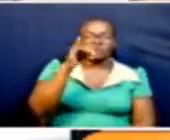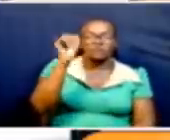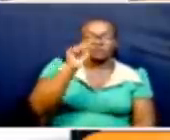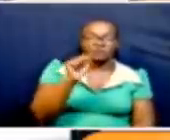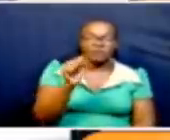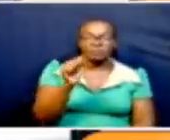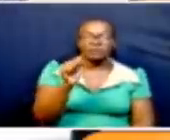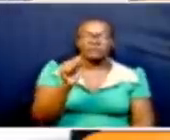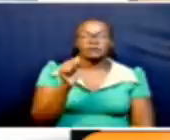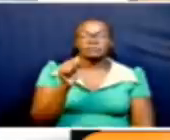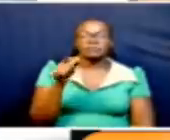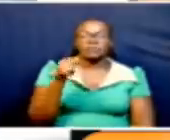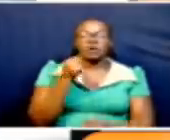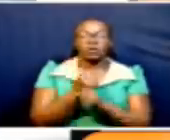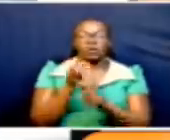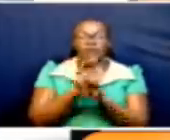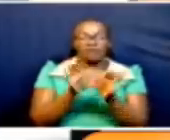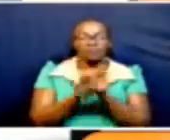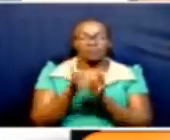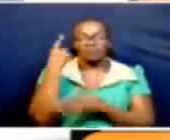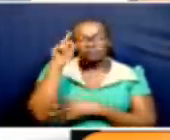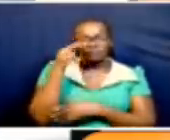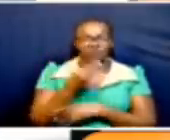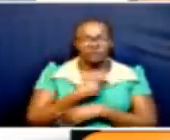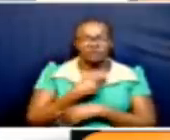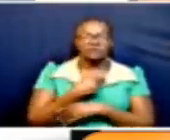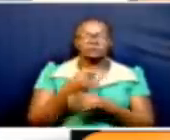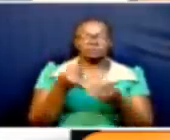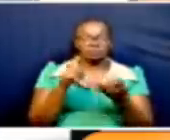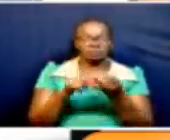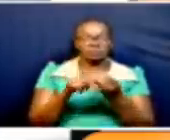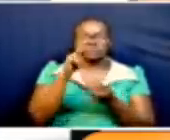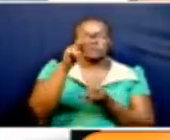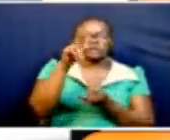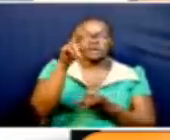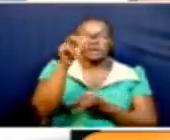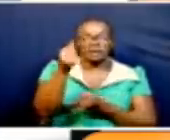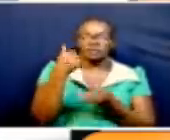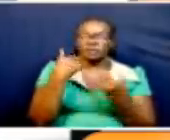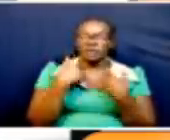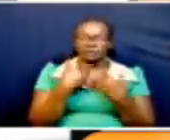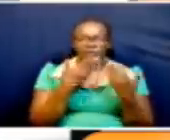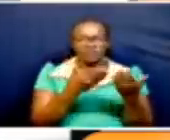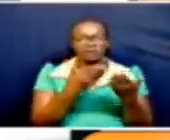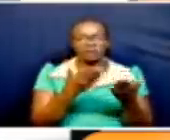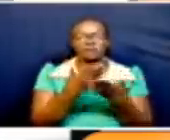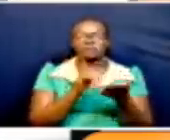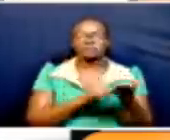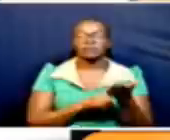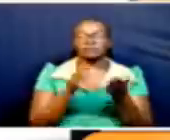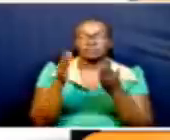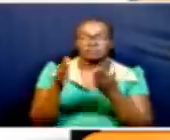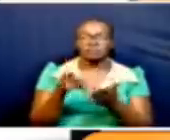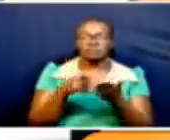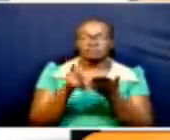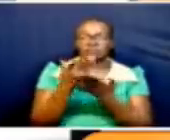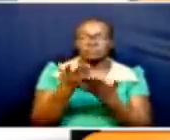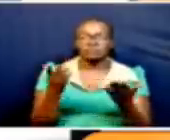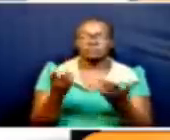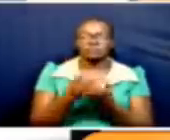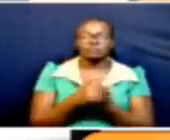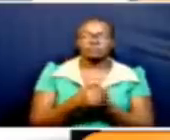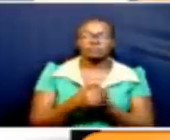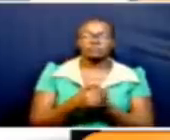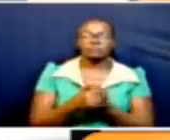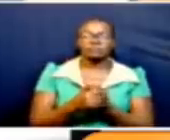They are the eye, they are watching on our behalf. There is KRA. You see somebody buying something, and you know, the